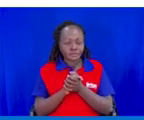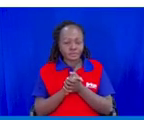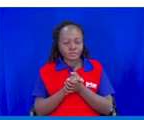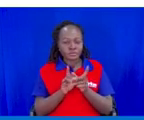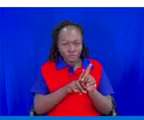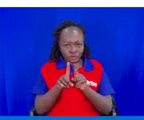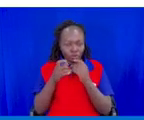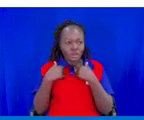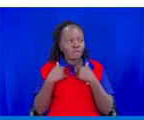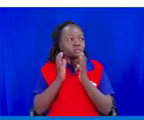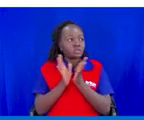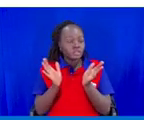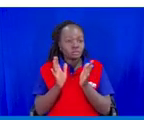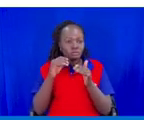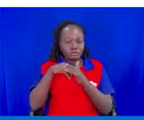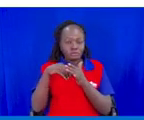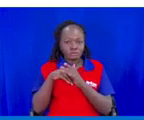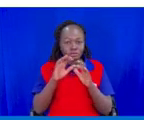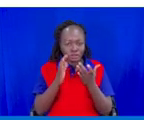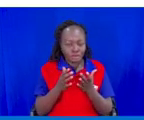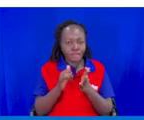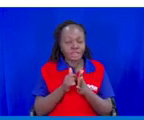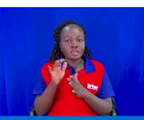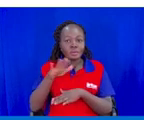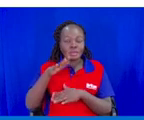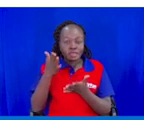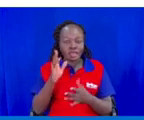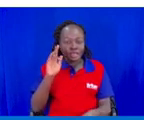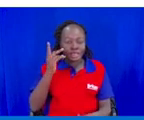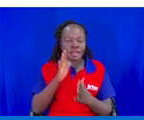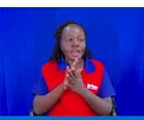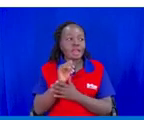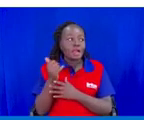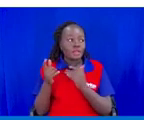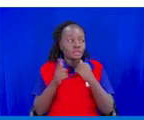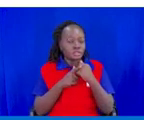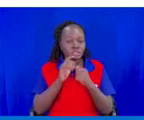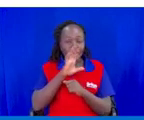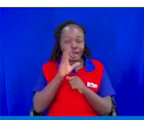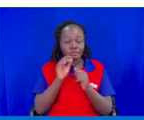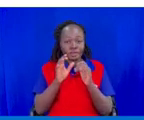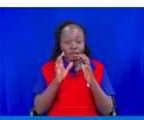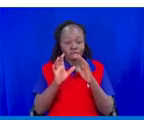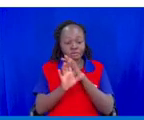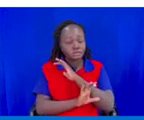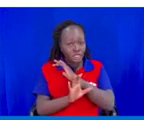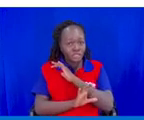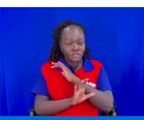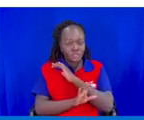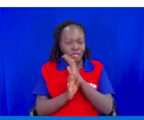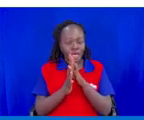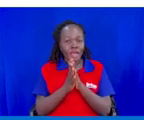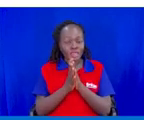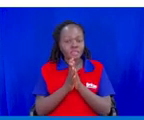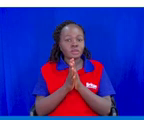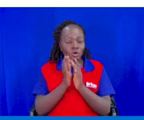have a general insurance company that is present both in Kenya and in another 6 African countries. And really its work, as the